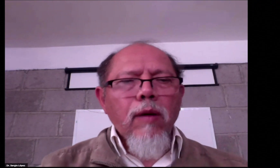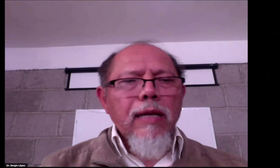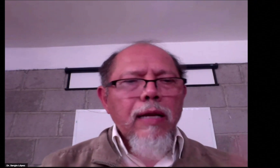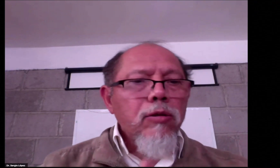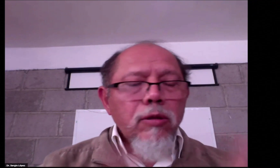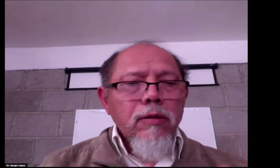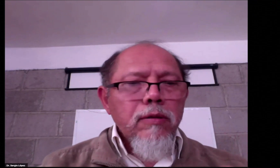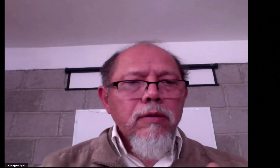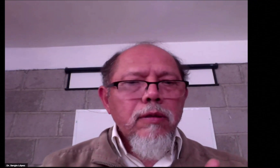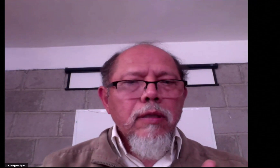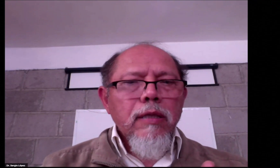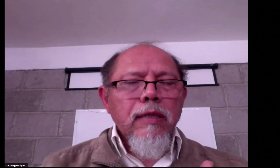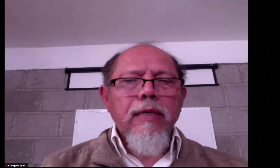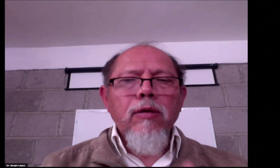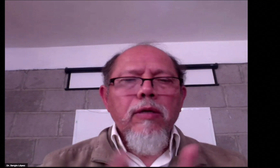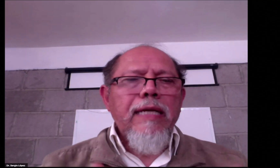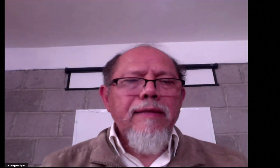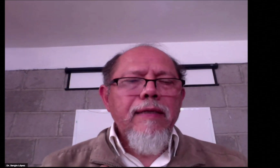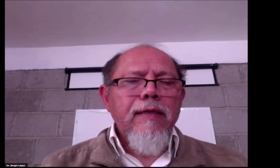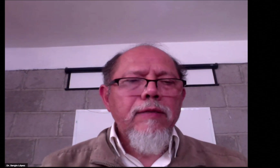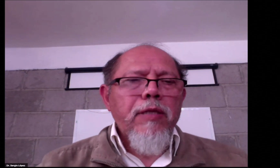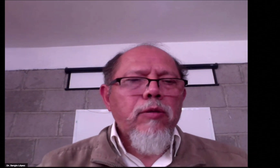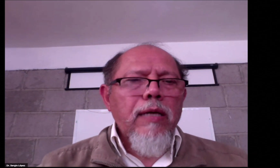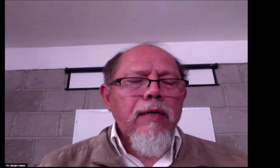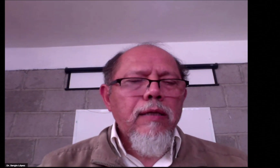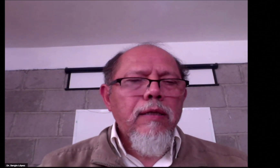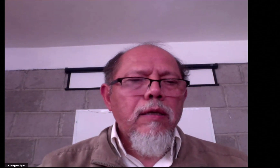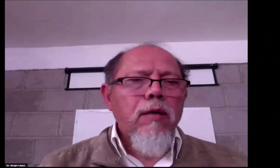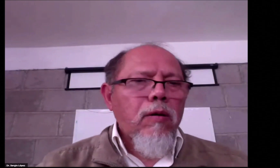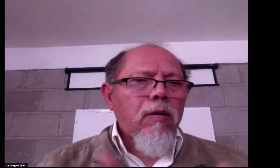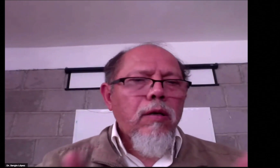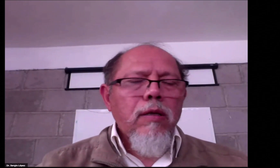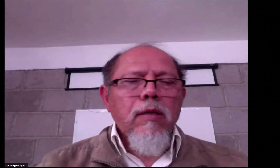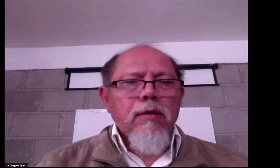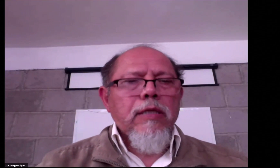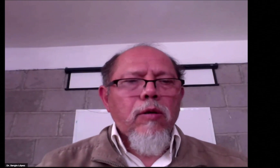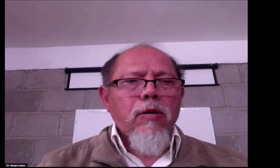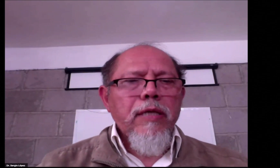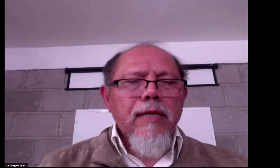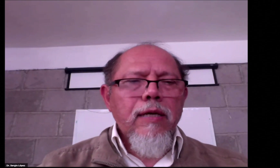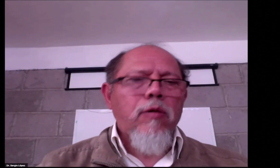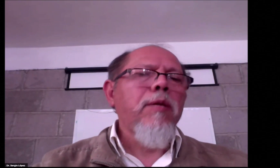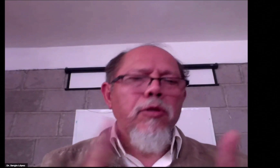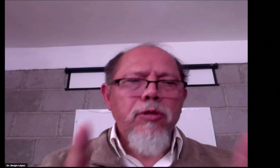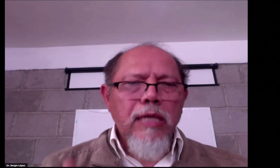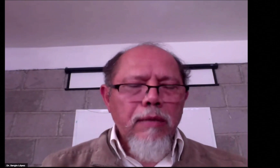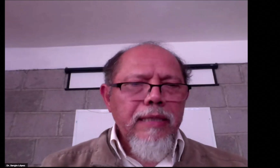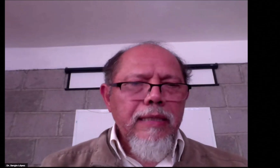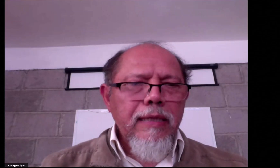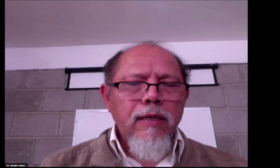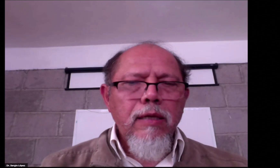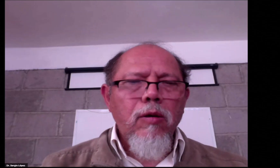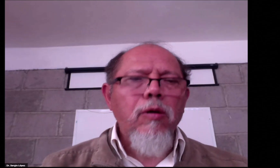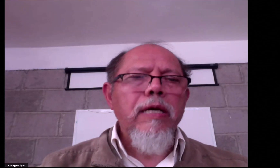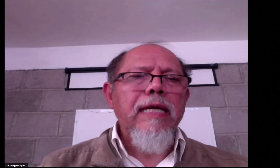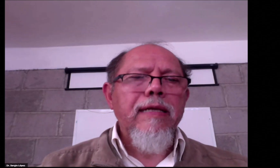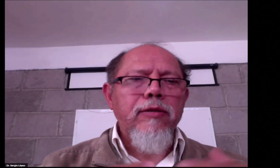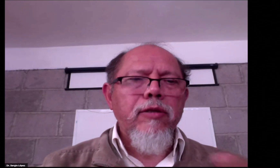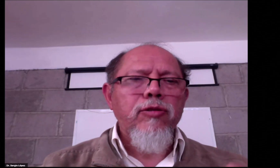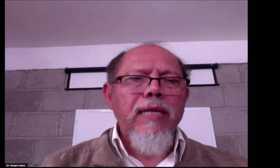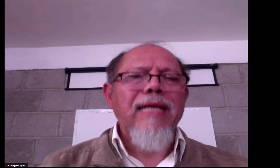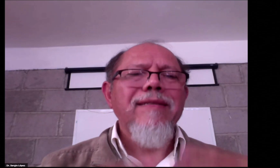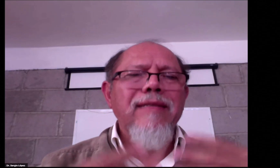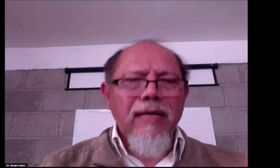from other people, but they are the same as the other people that does not grow spiritually or psychologically or